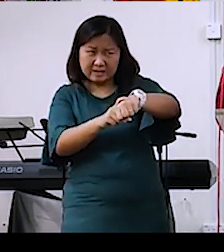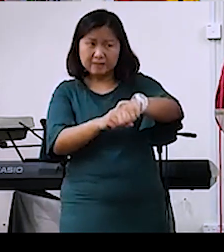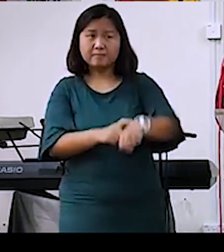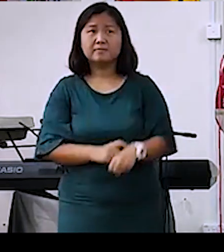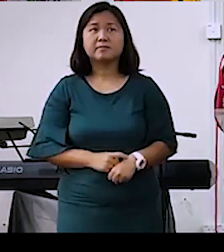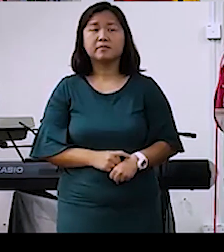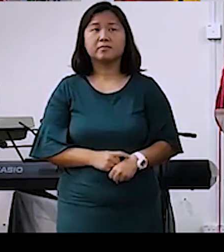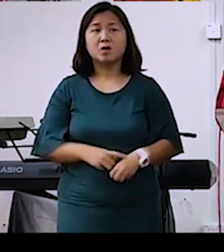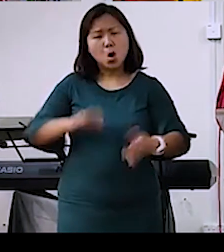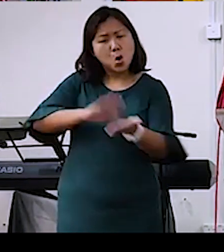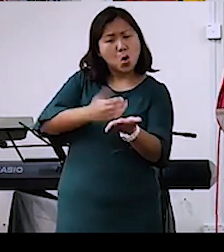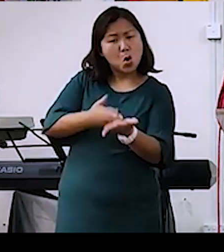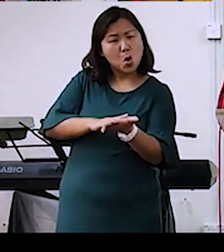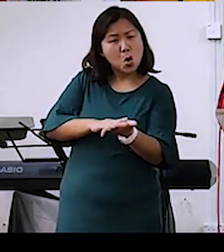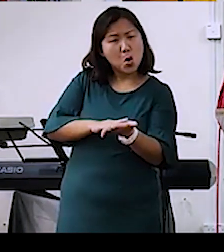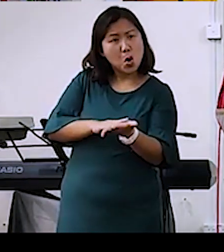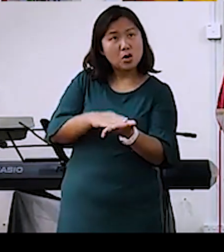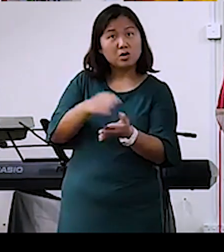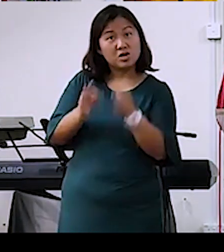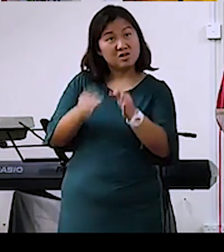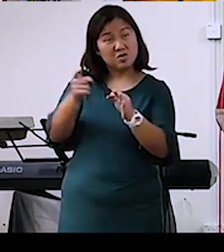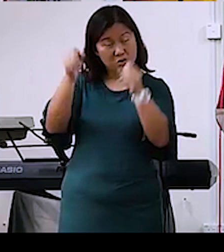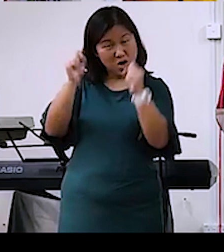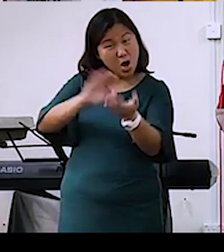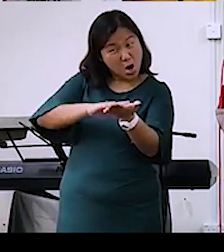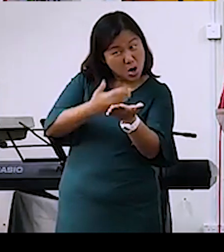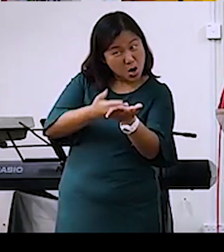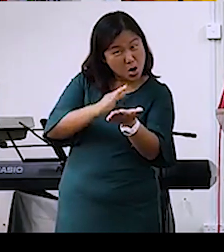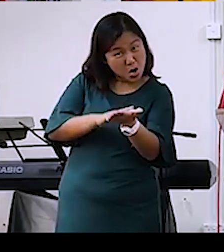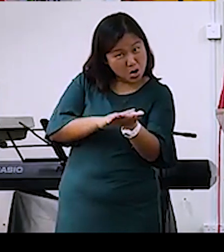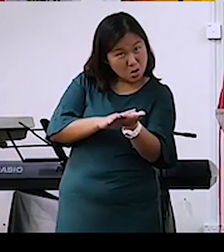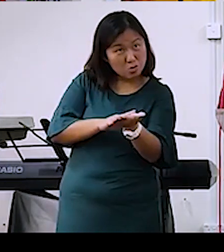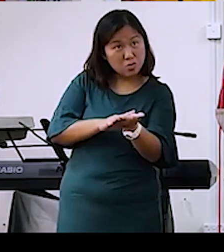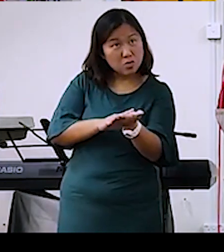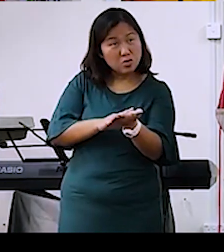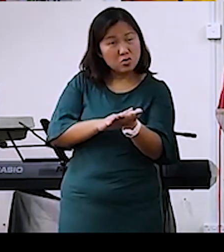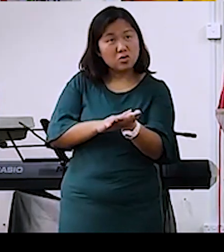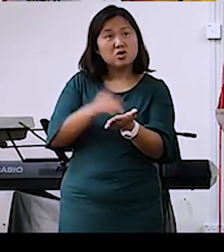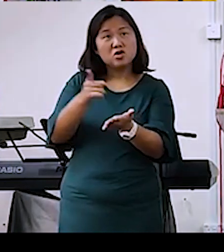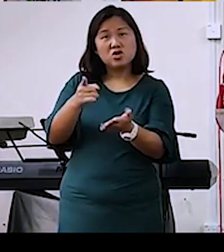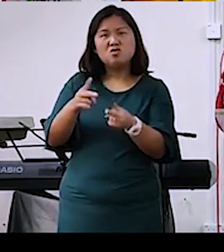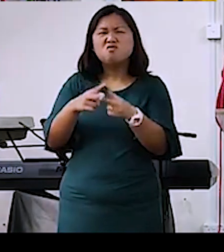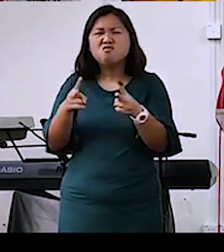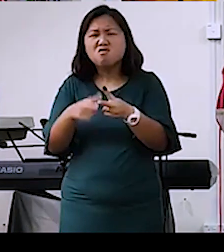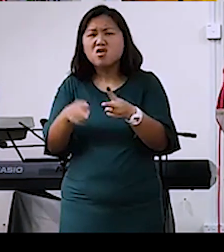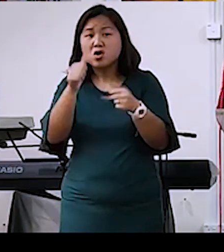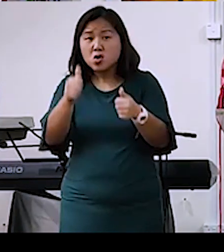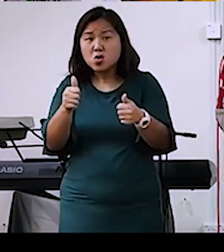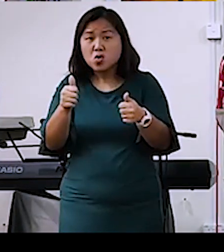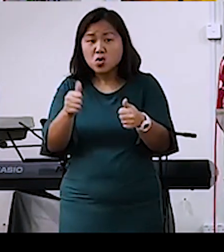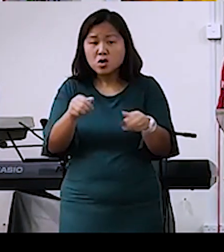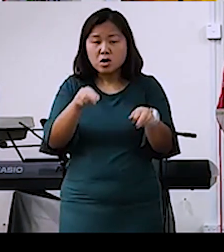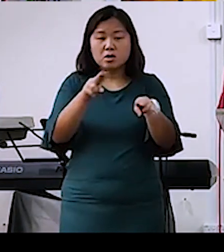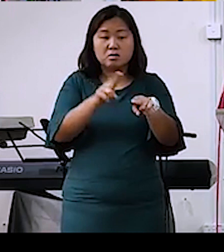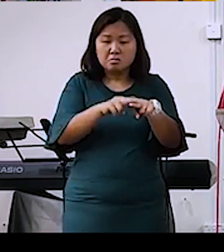It's time. As simple as cooking. You don't have to have great, great, amazing gifts. Like you are very good in arranging chairs. I'm not so